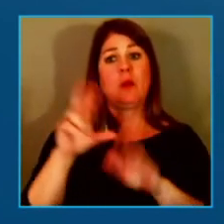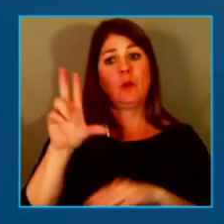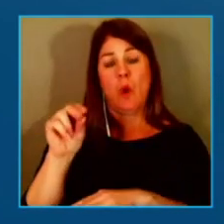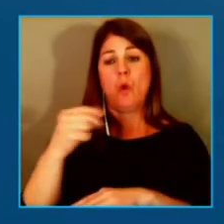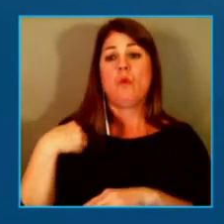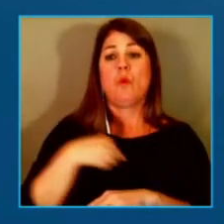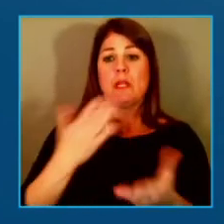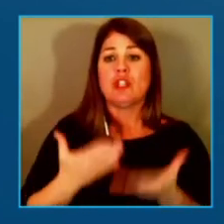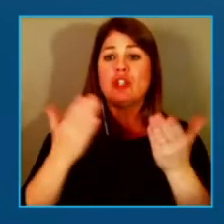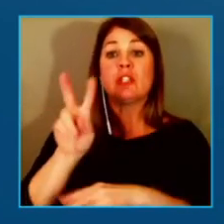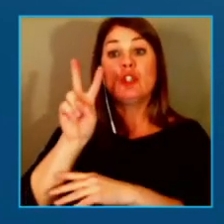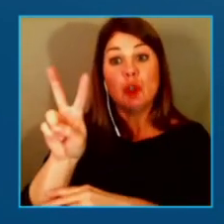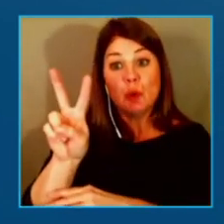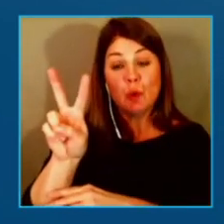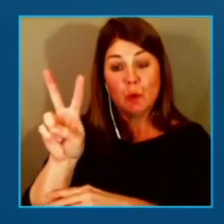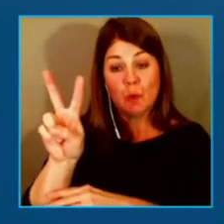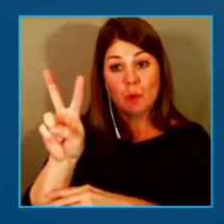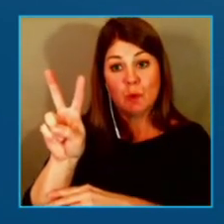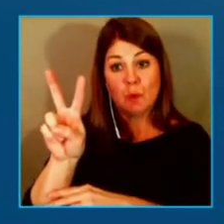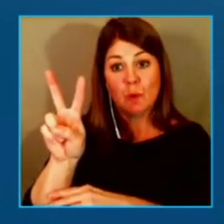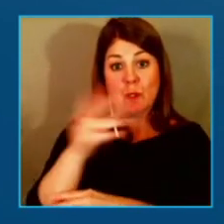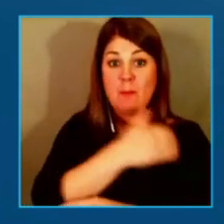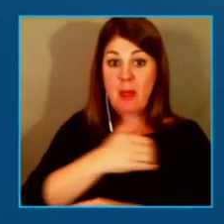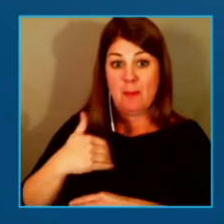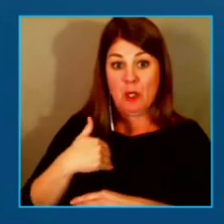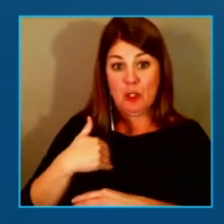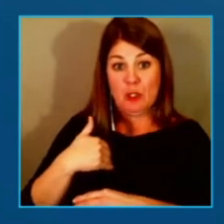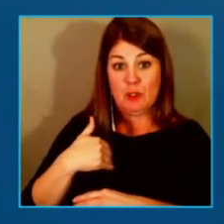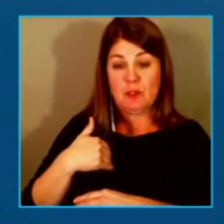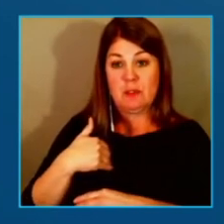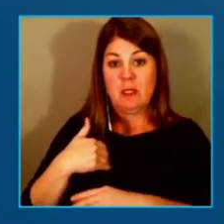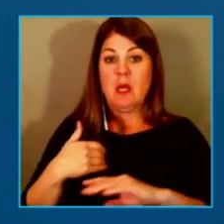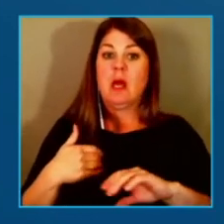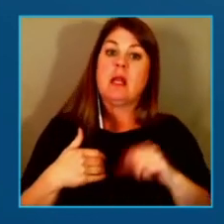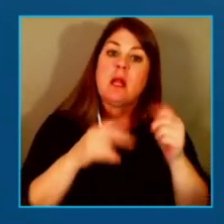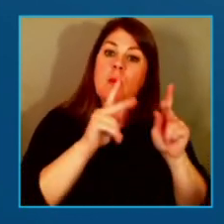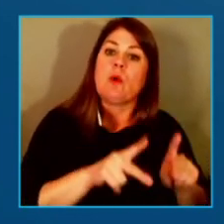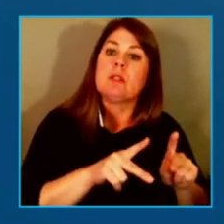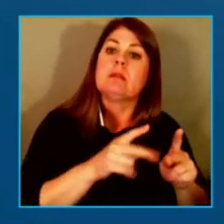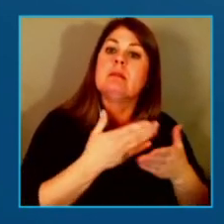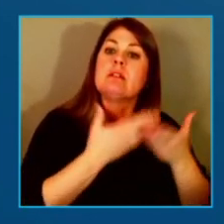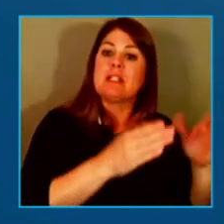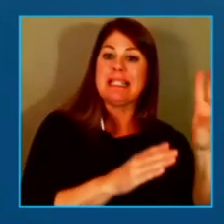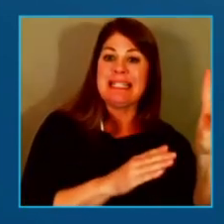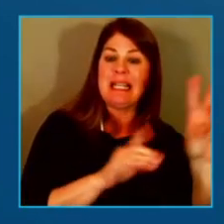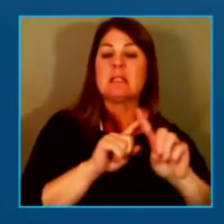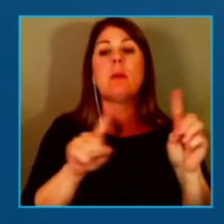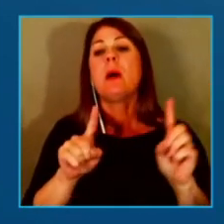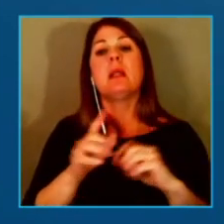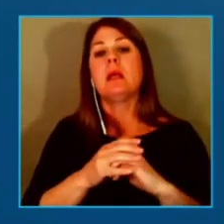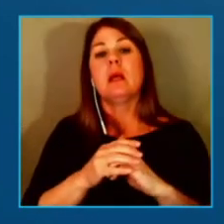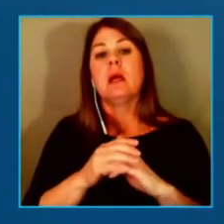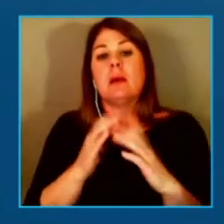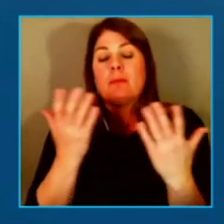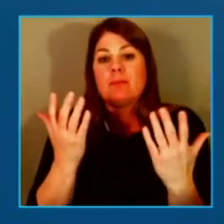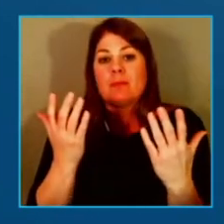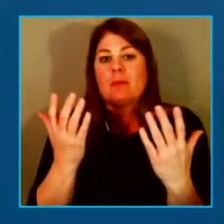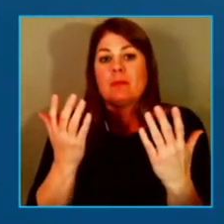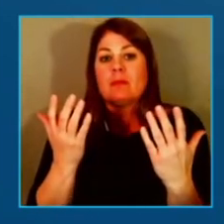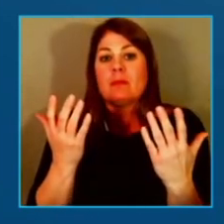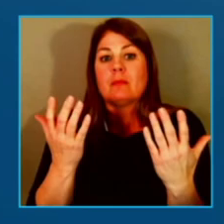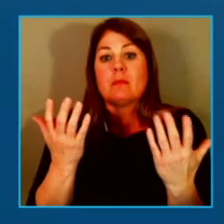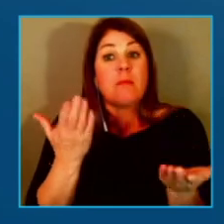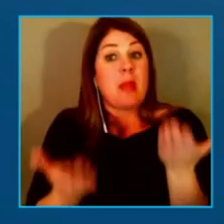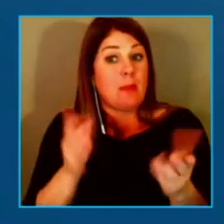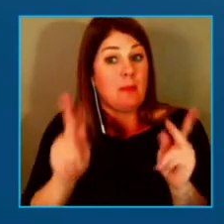members to meet diversity goals. Mr. Leone suggested six, and they ran with that. And there's no clear understanding of who will choose the six. But